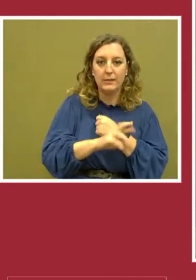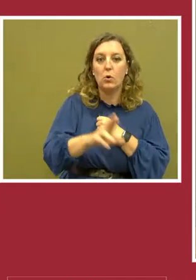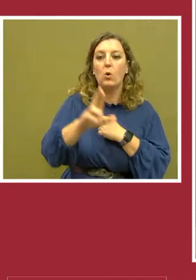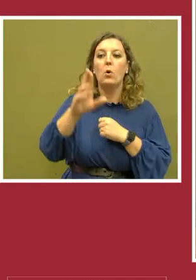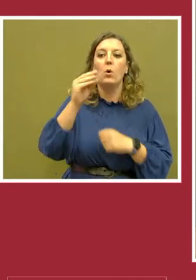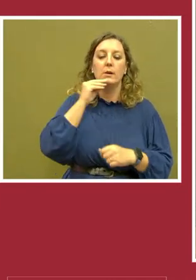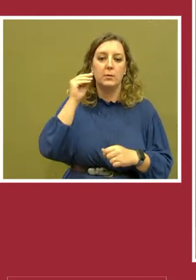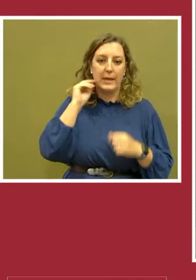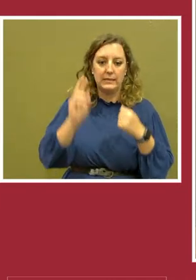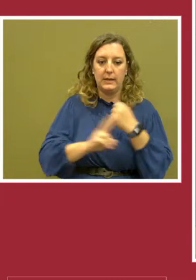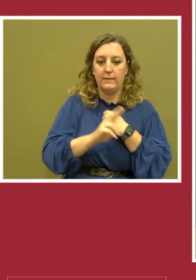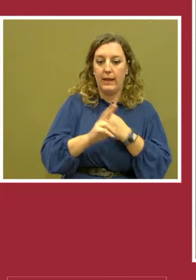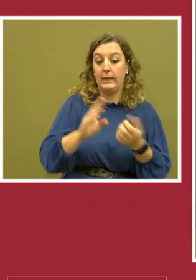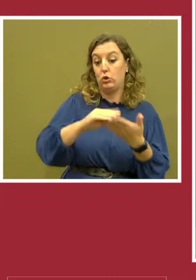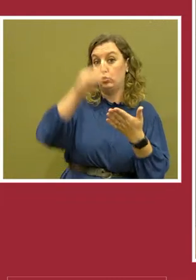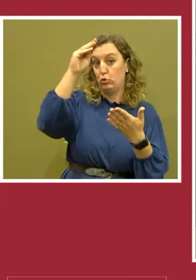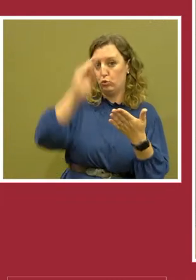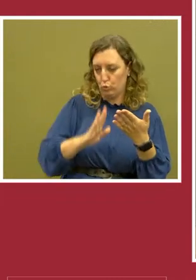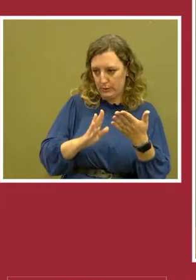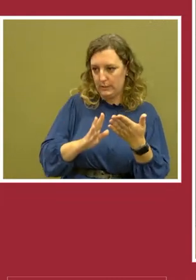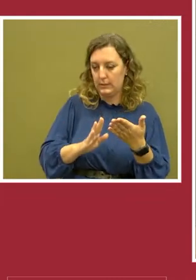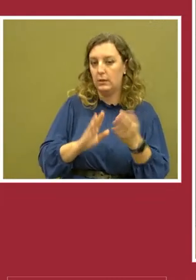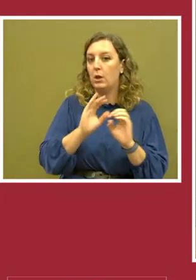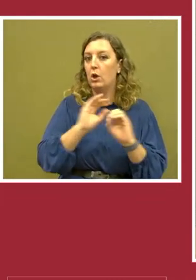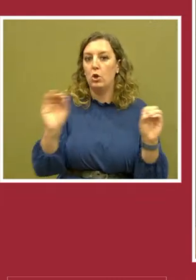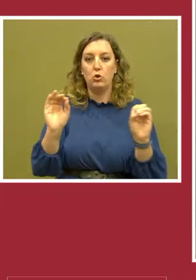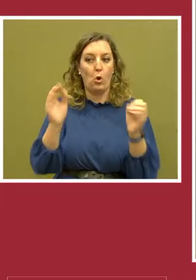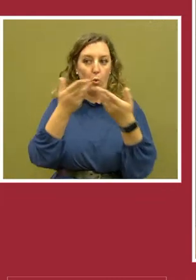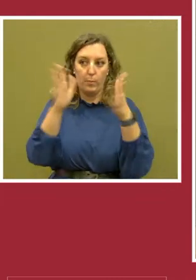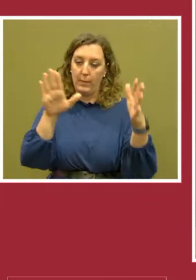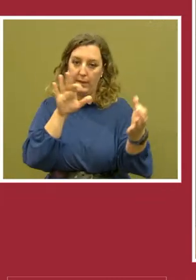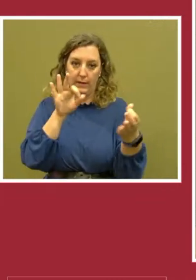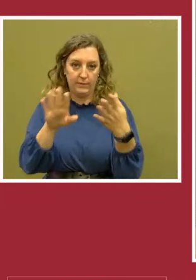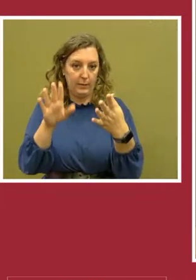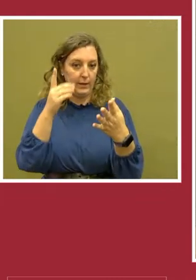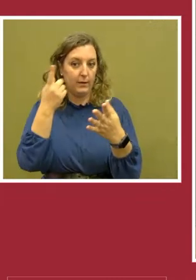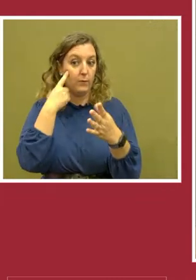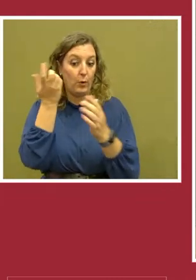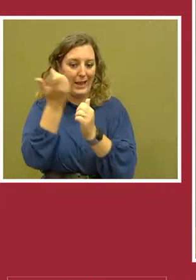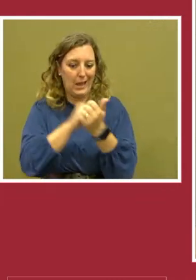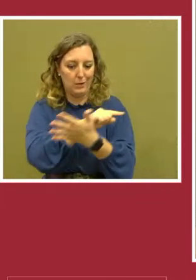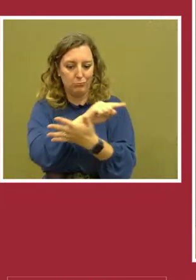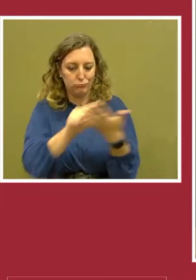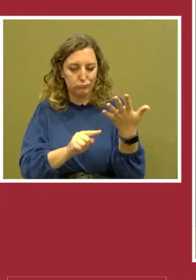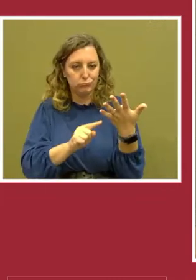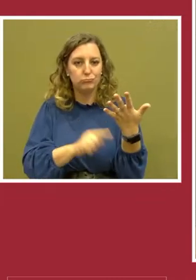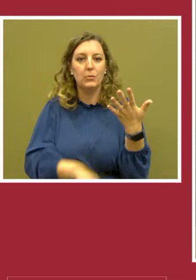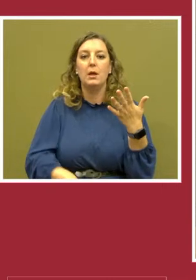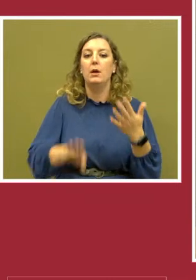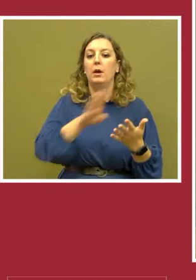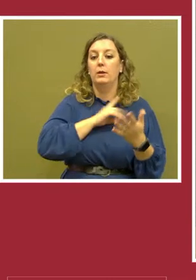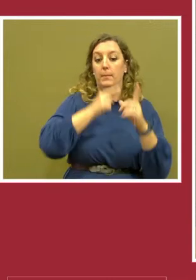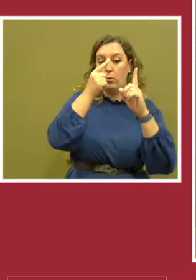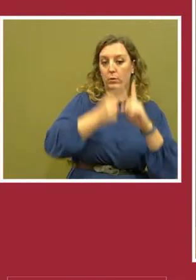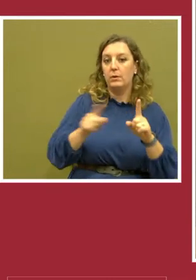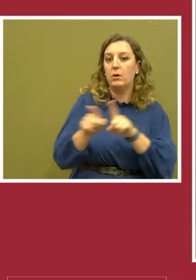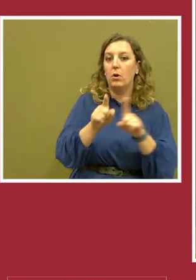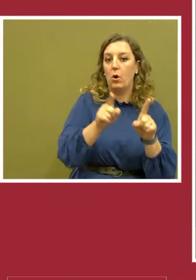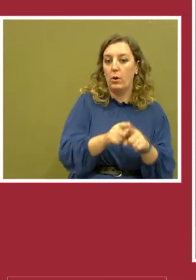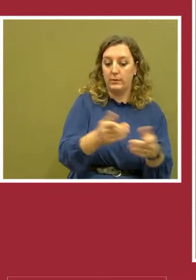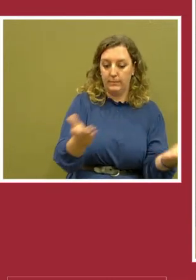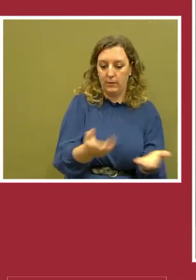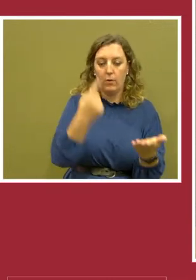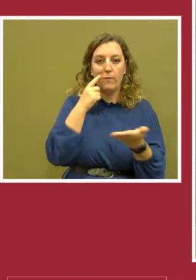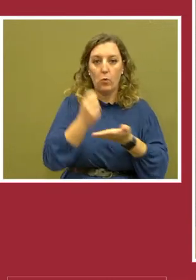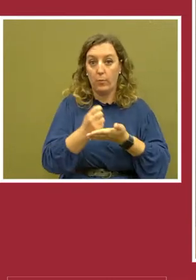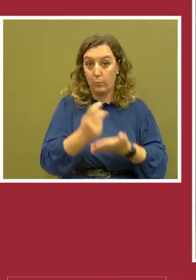violence student. There was no public feedback received on any of the policies. The board ends are also before the board